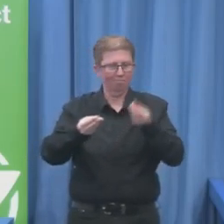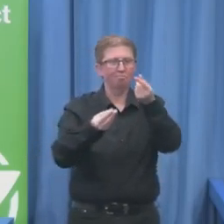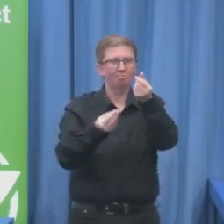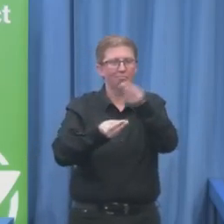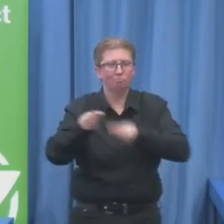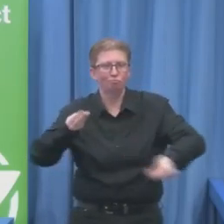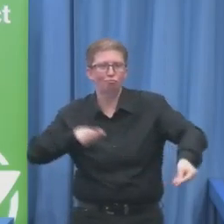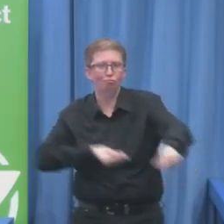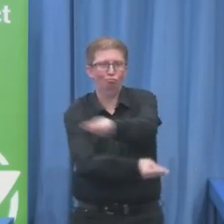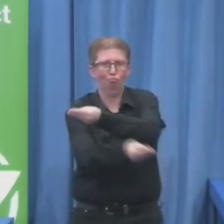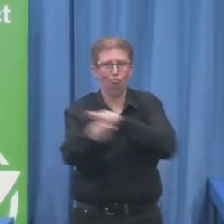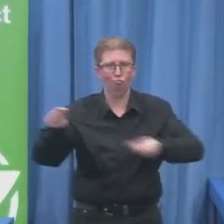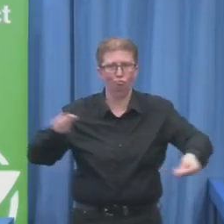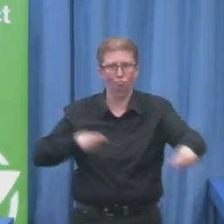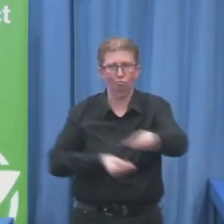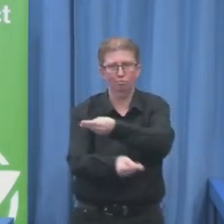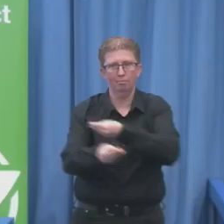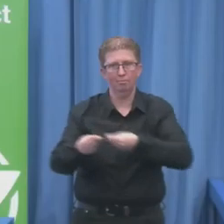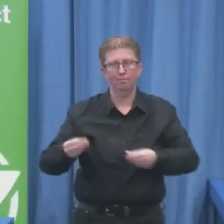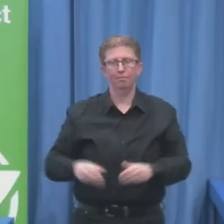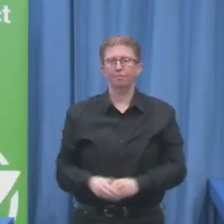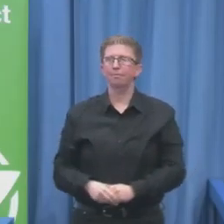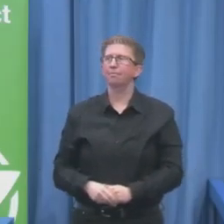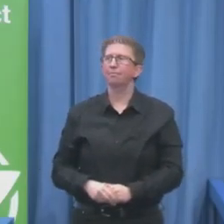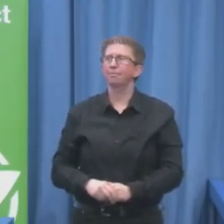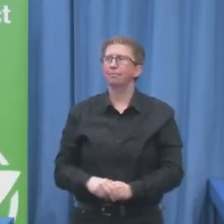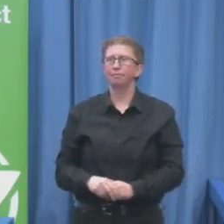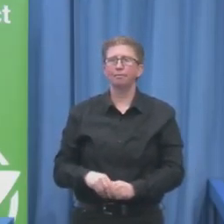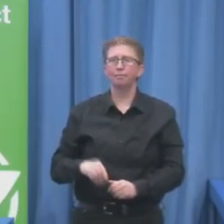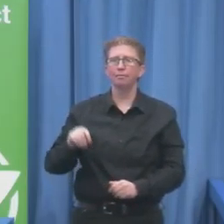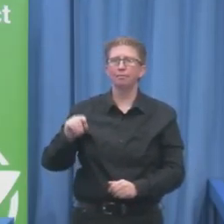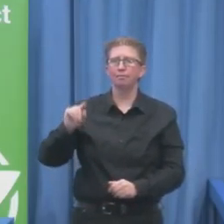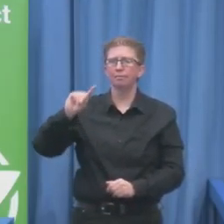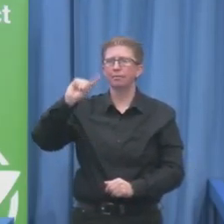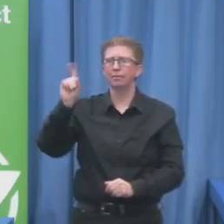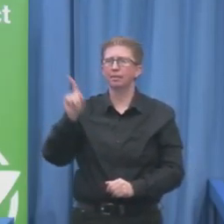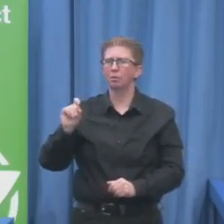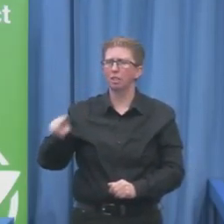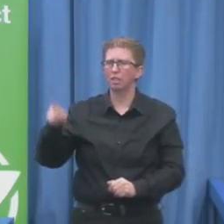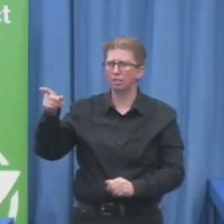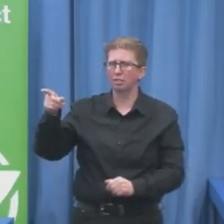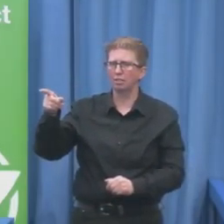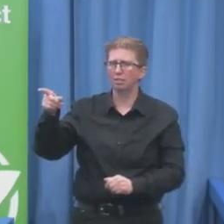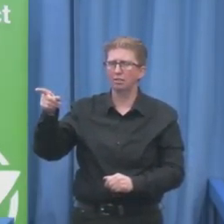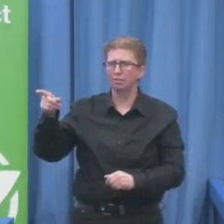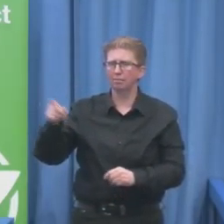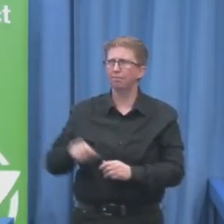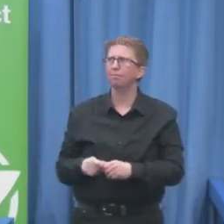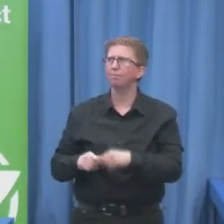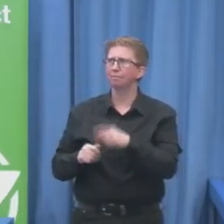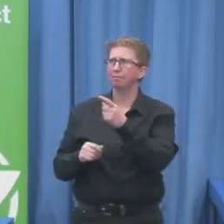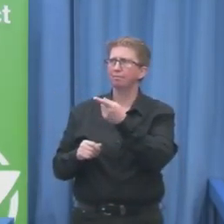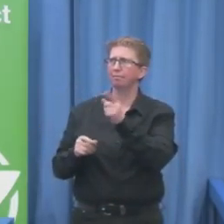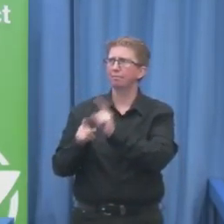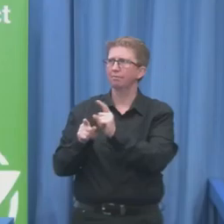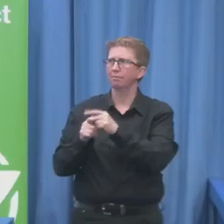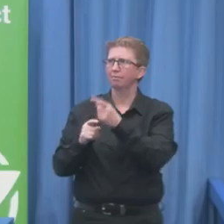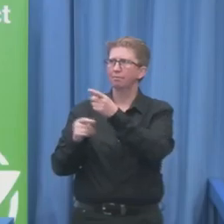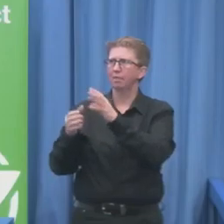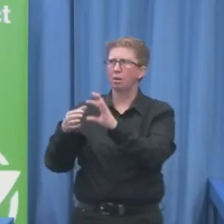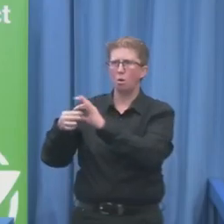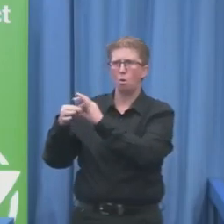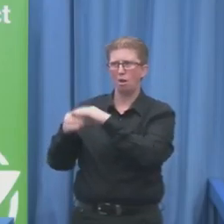often said that the staff in sheltered workshops may be well-intentioned, but may be as institutionalized as